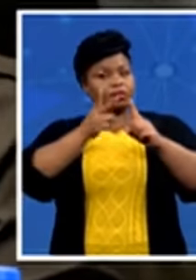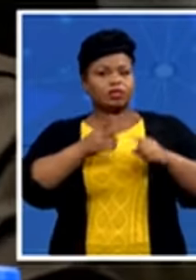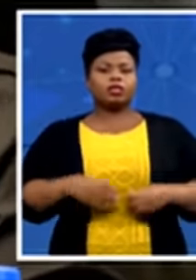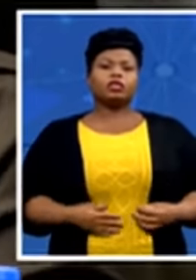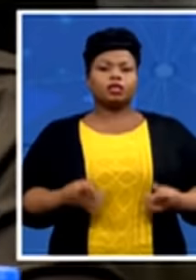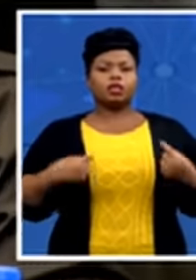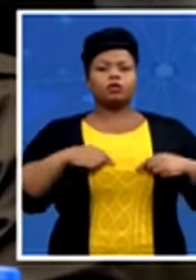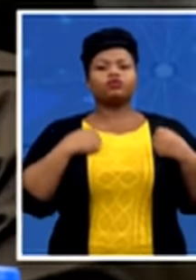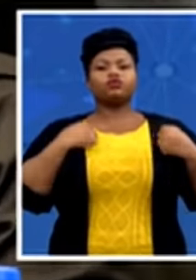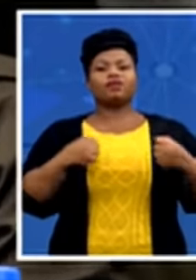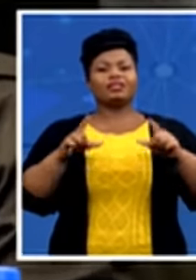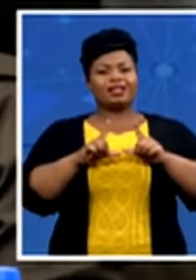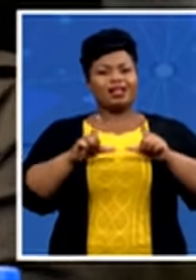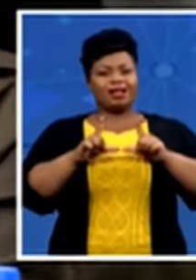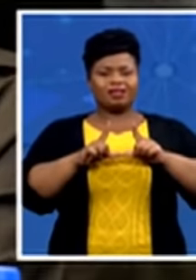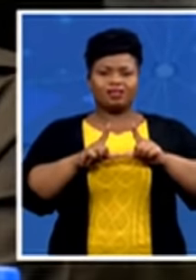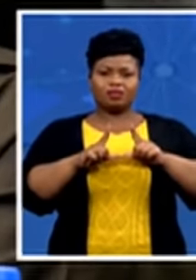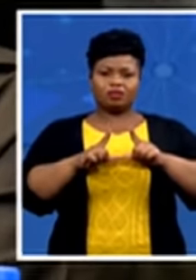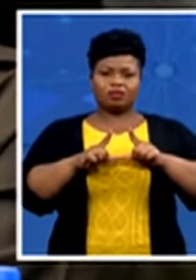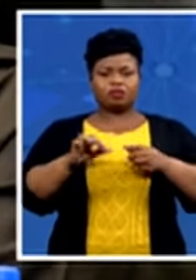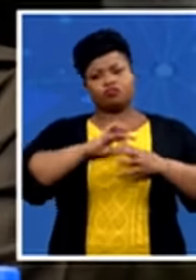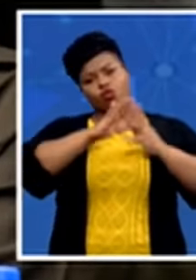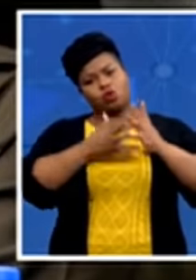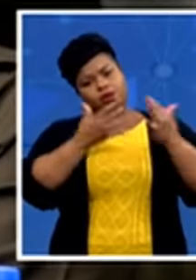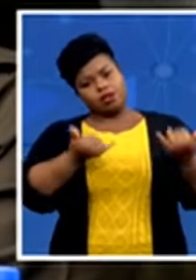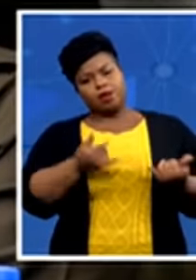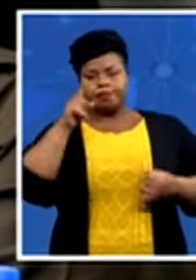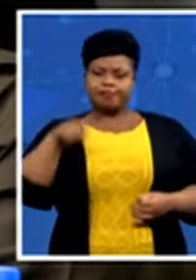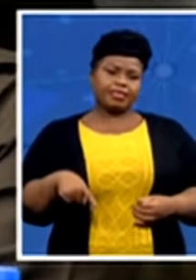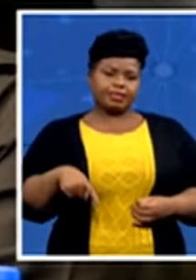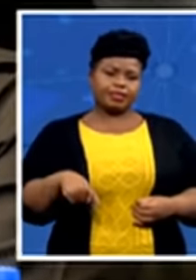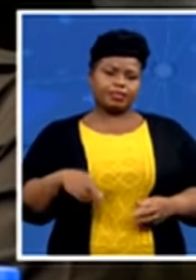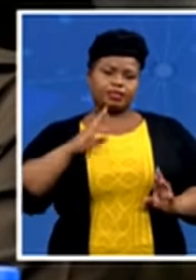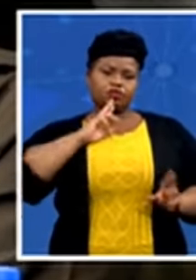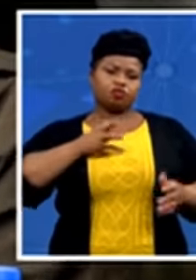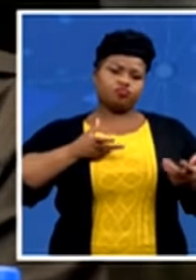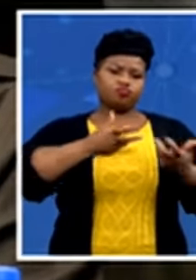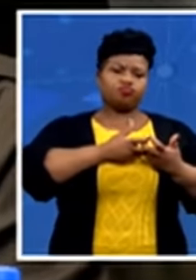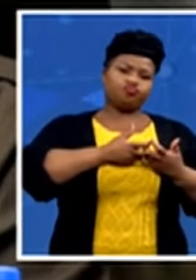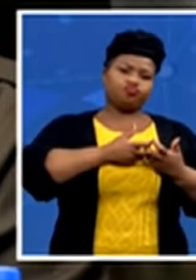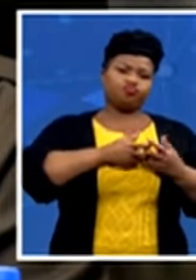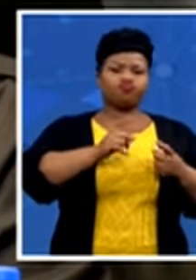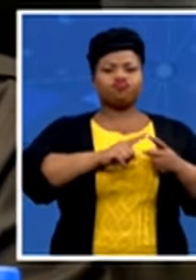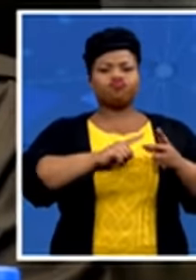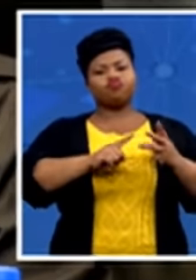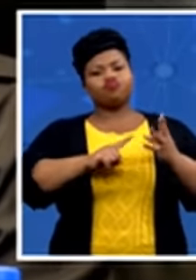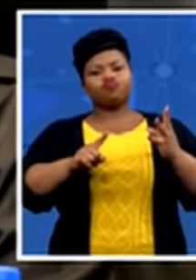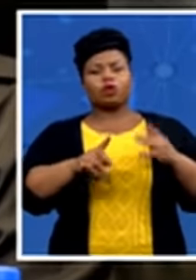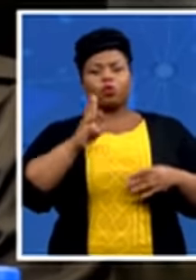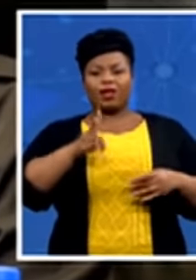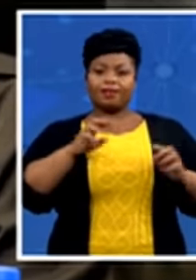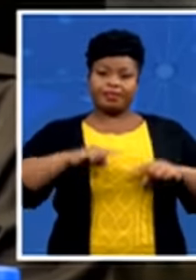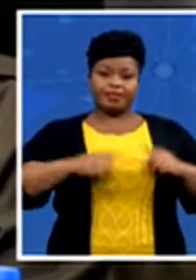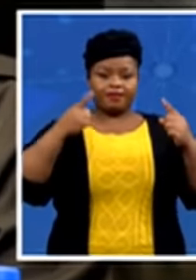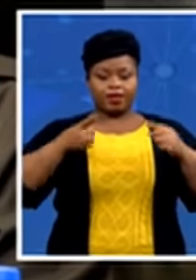round should be in a position to respond differently after March to the challenges